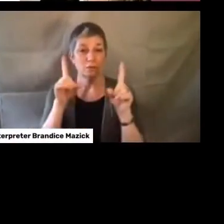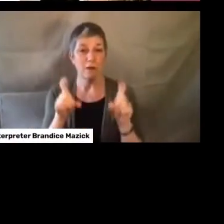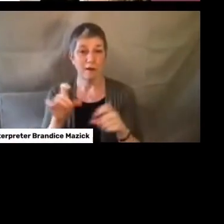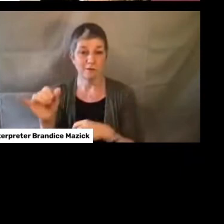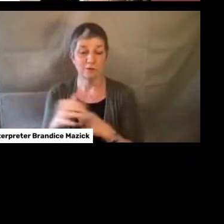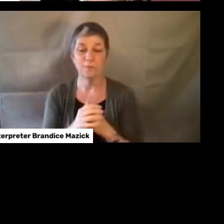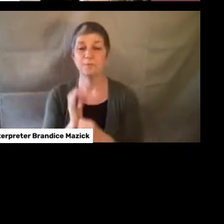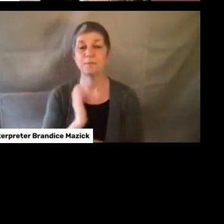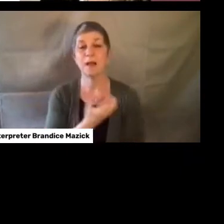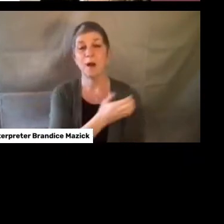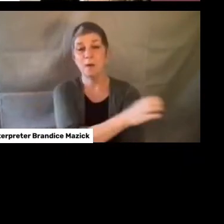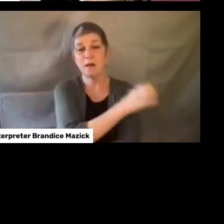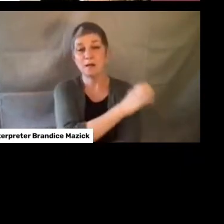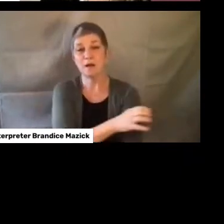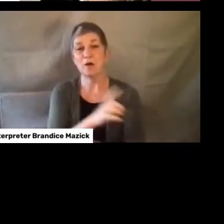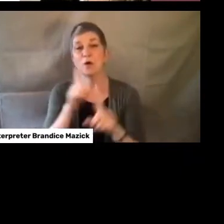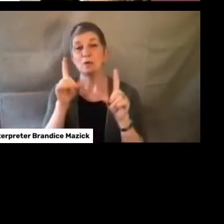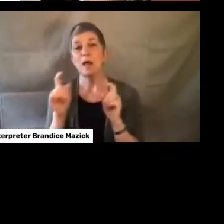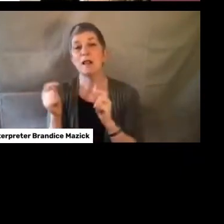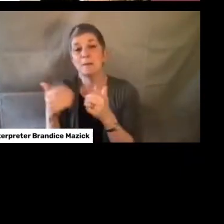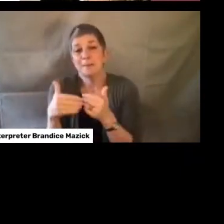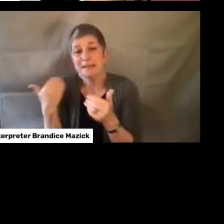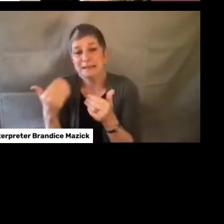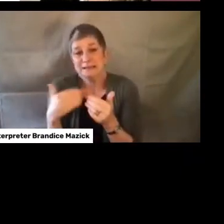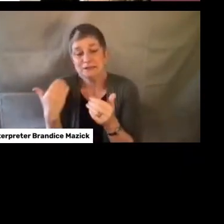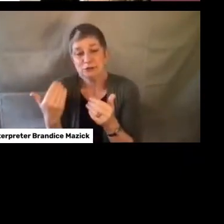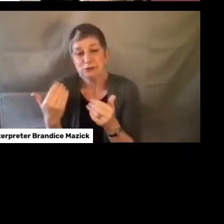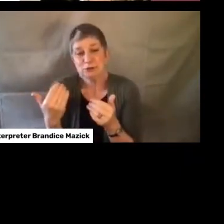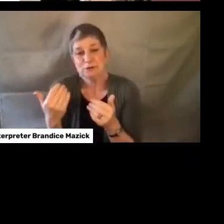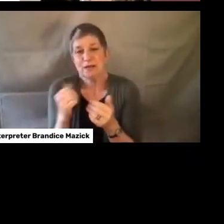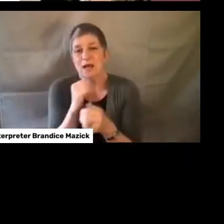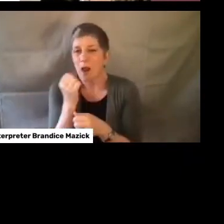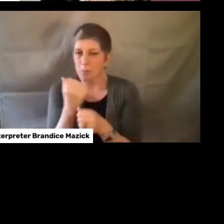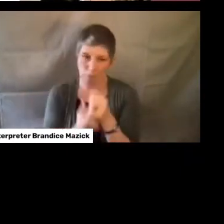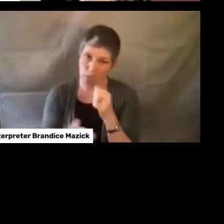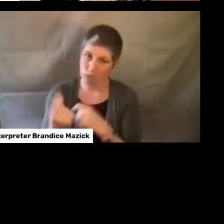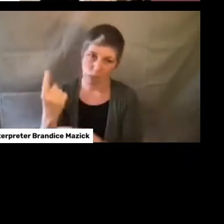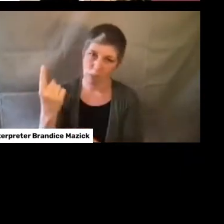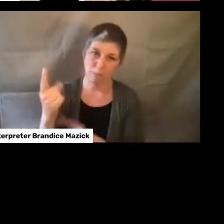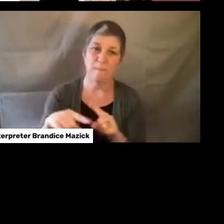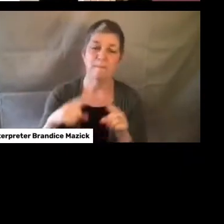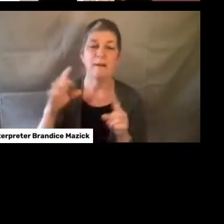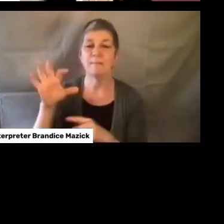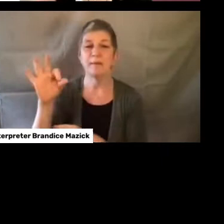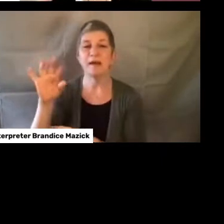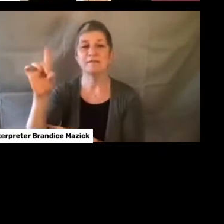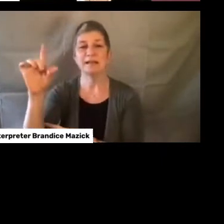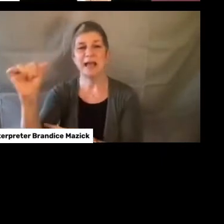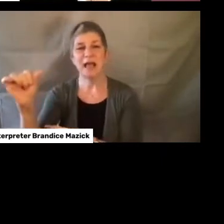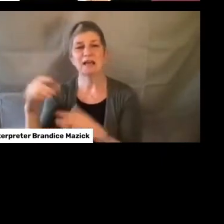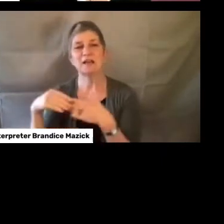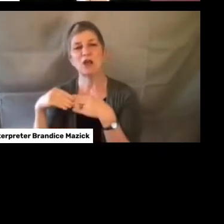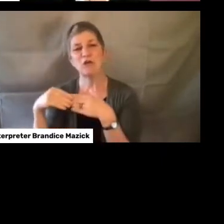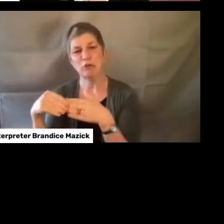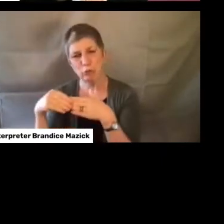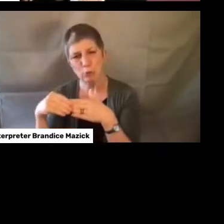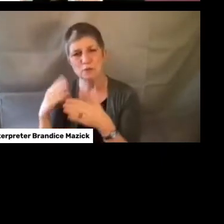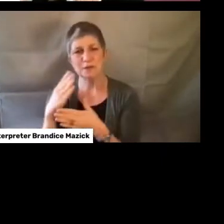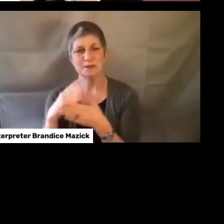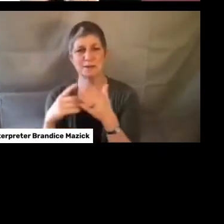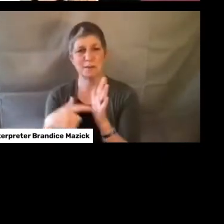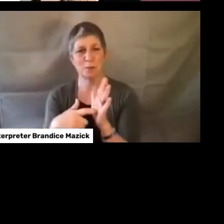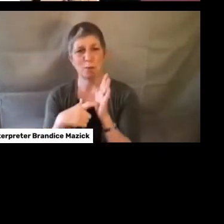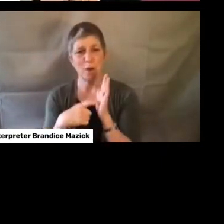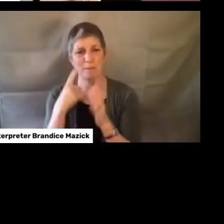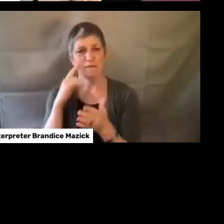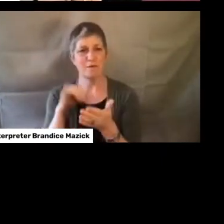our clinical trials have been a little bit easier, not everyone, but the FDA has loosened some of the requirements for these